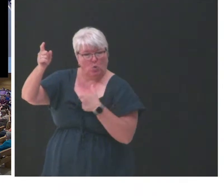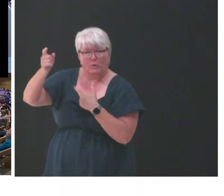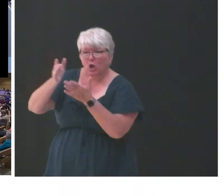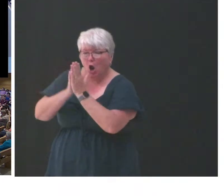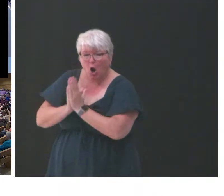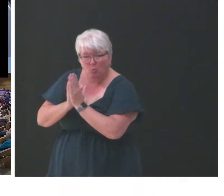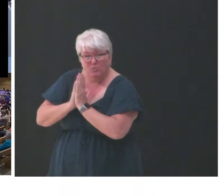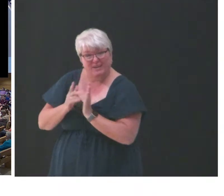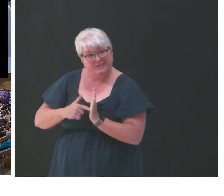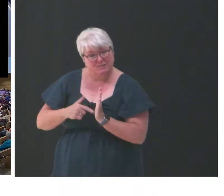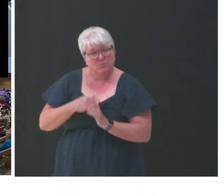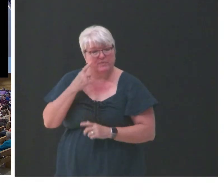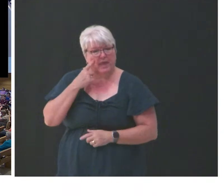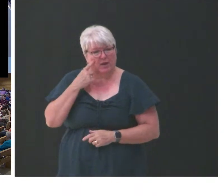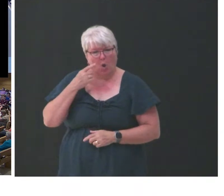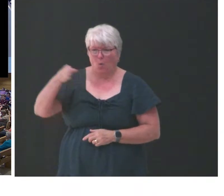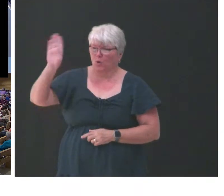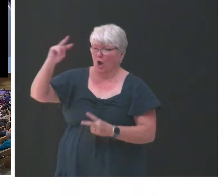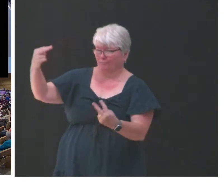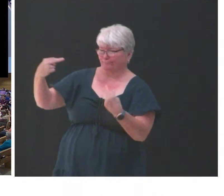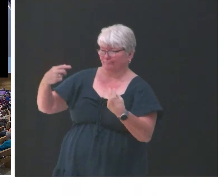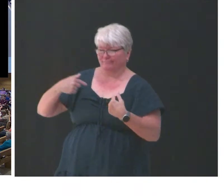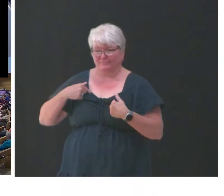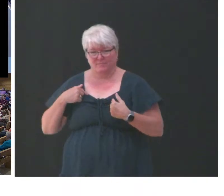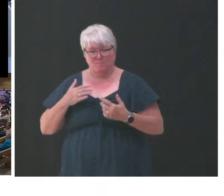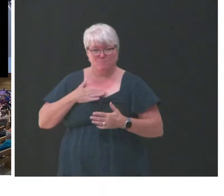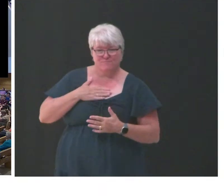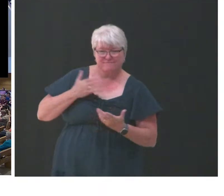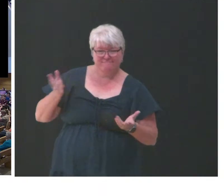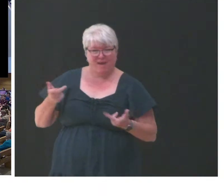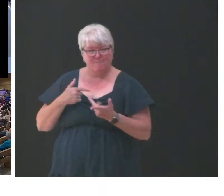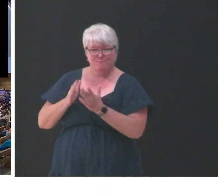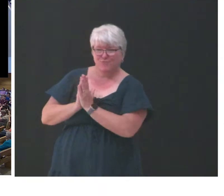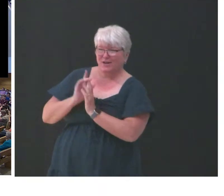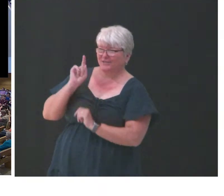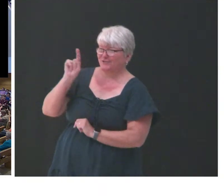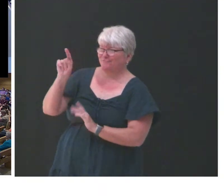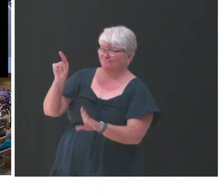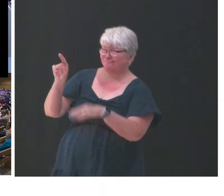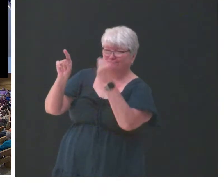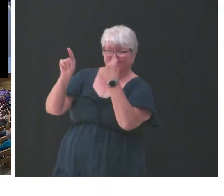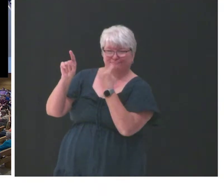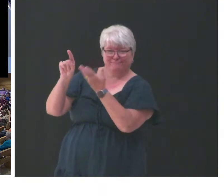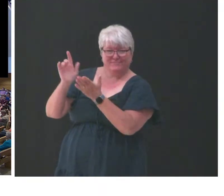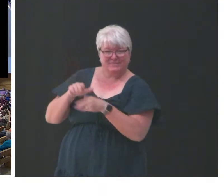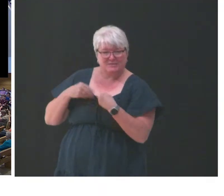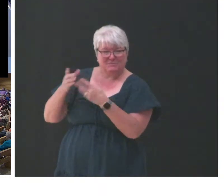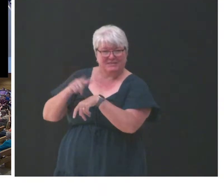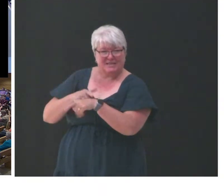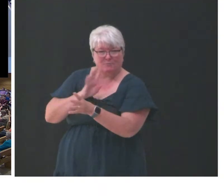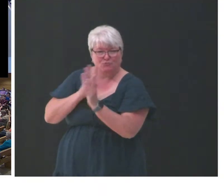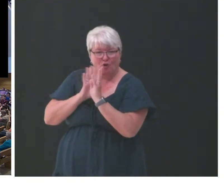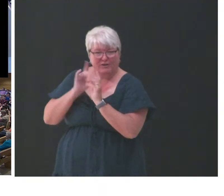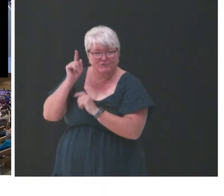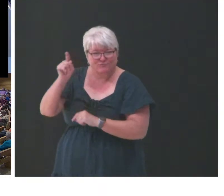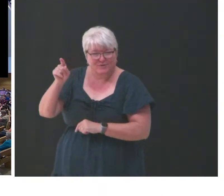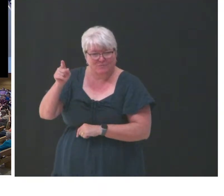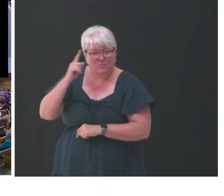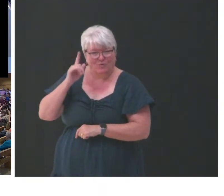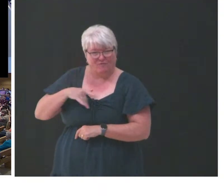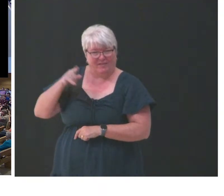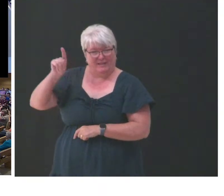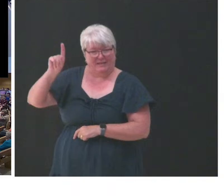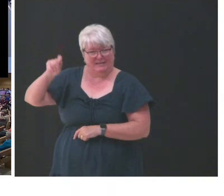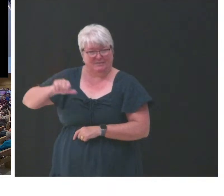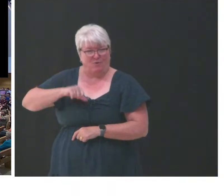praying. But sometimes we think, oh, God, look at what a favor I'm doing for you because I'm praying to you and spending time talking to him. You